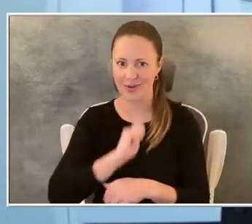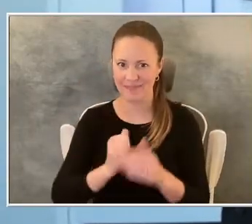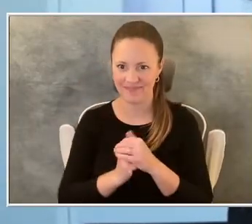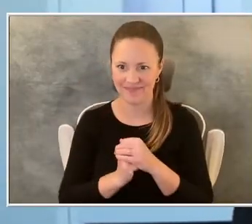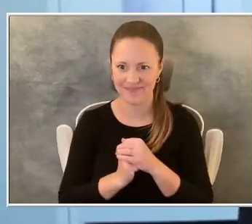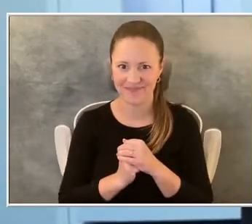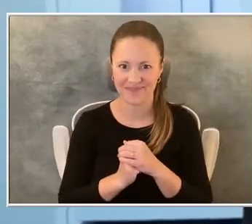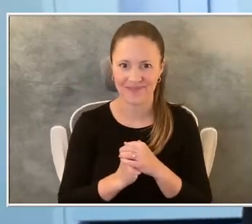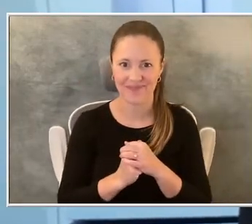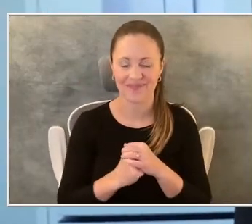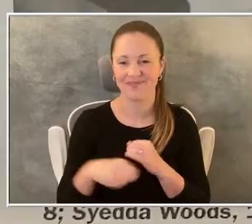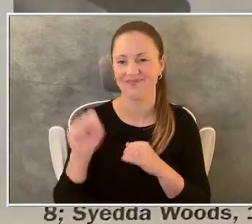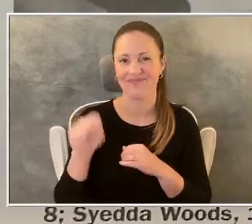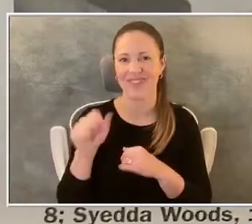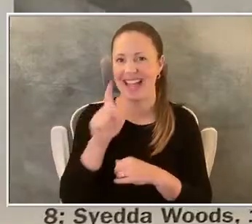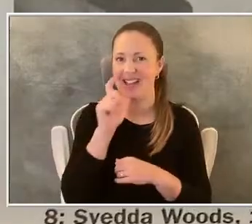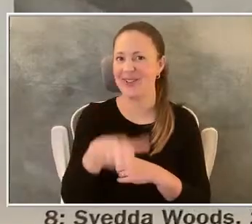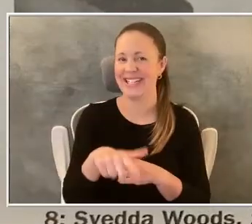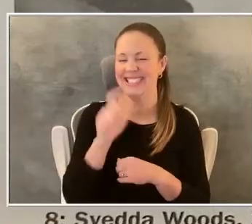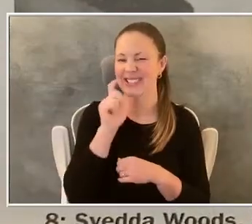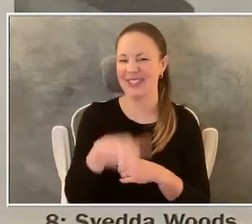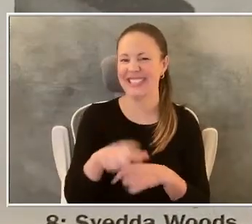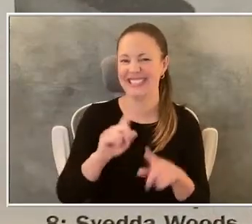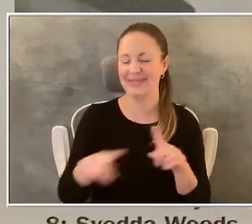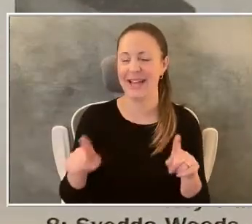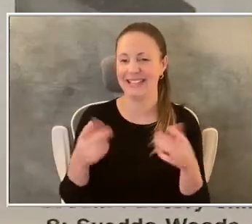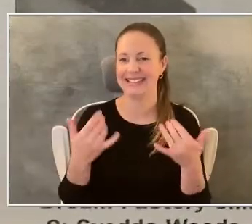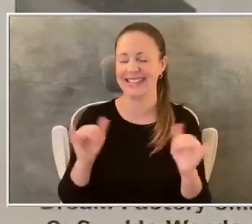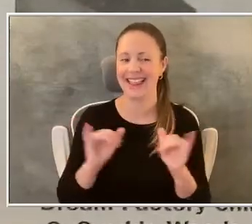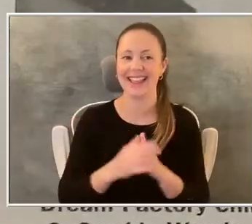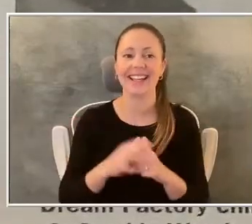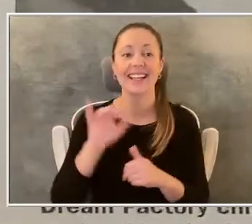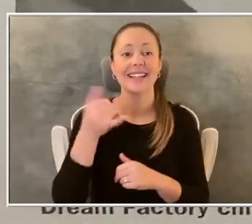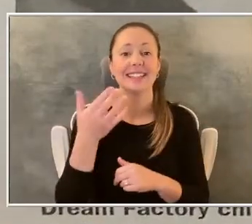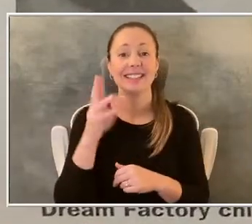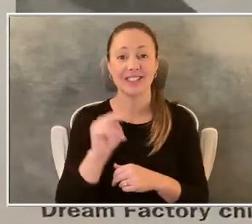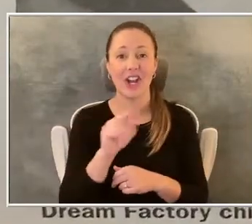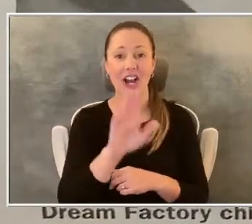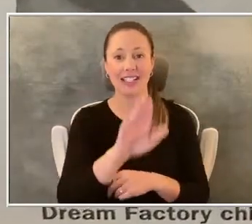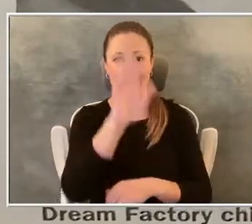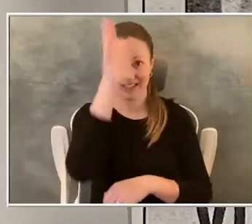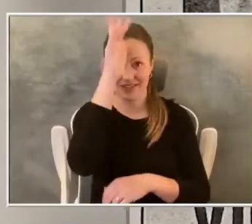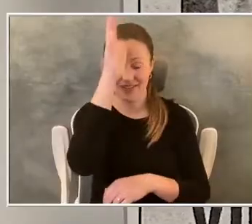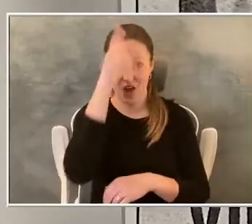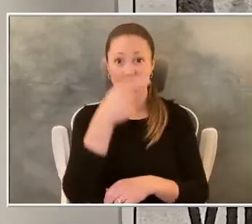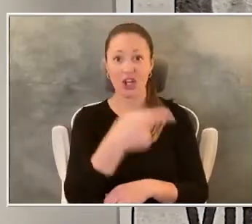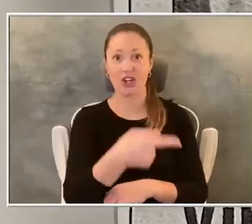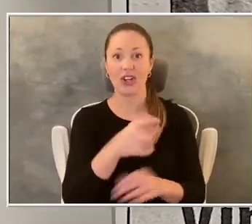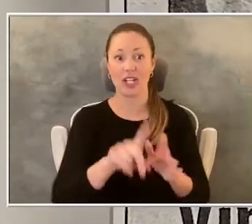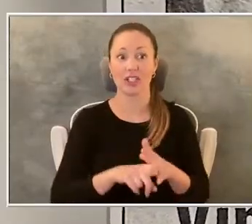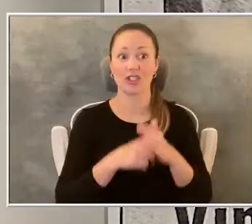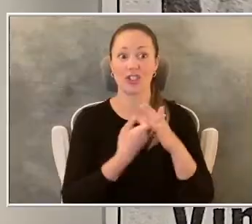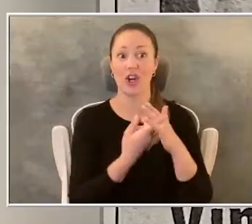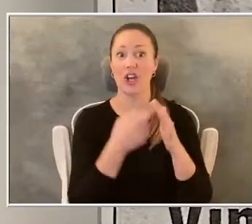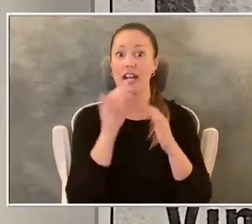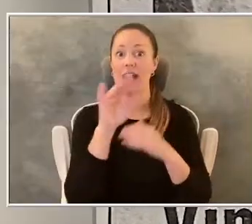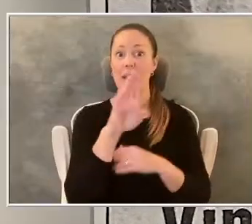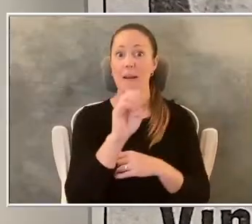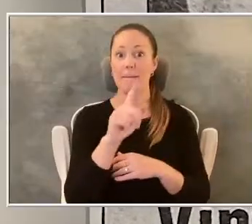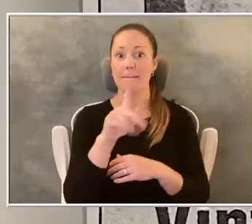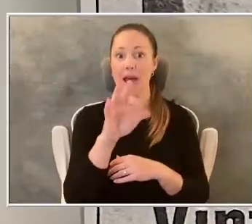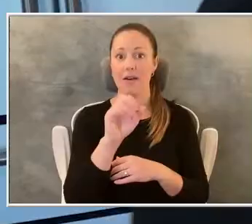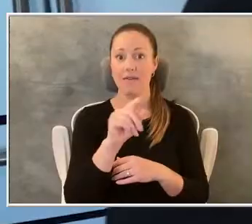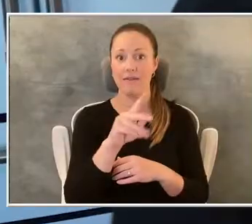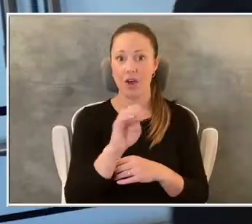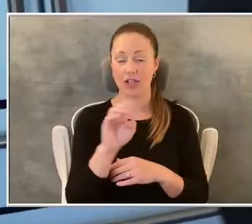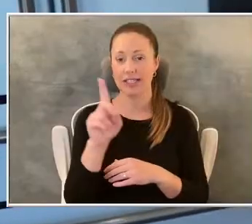need it, but I love it. John Belfonte's father started the Belfonte Dairy Company 50 years ago.